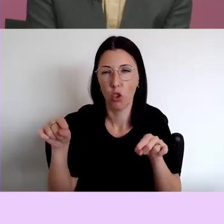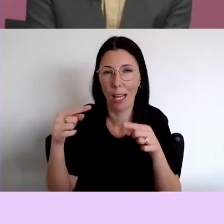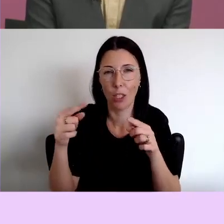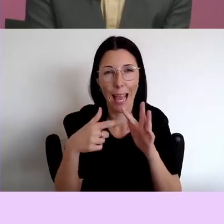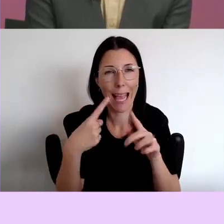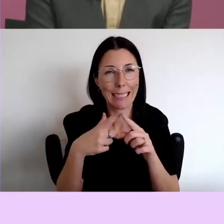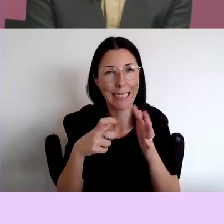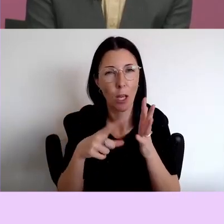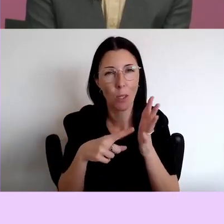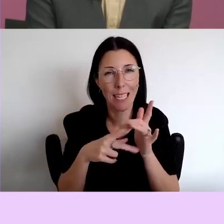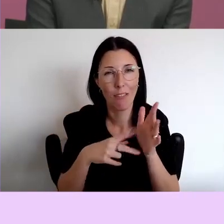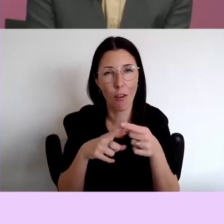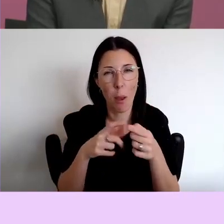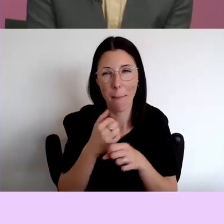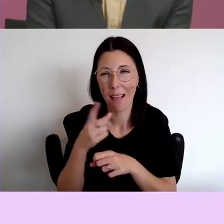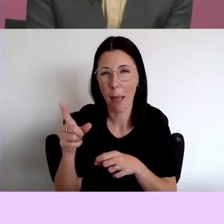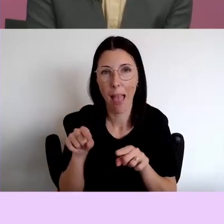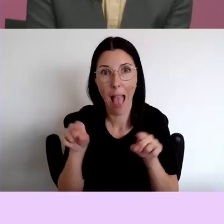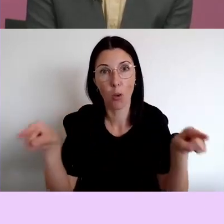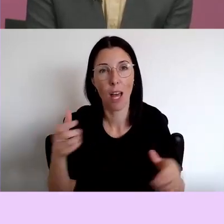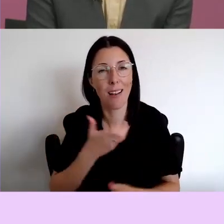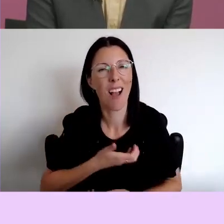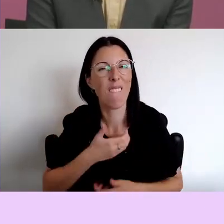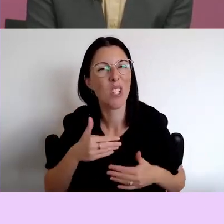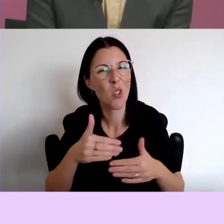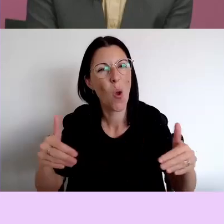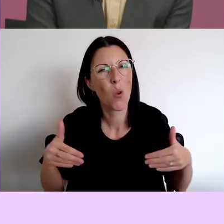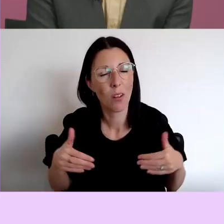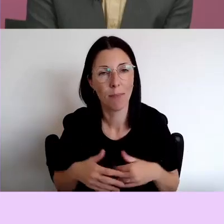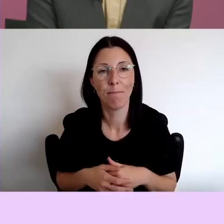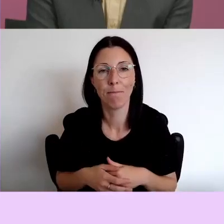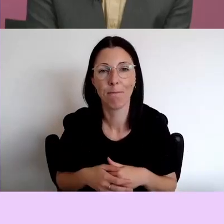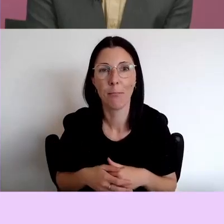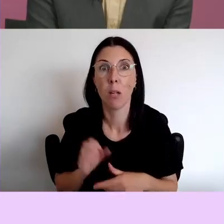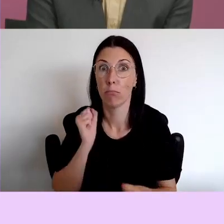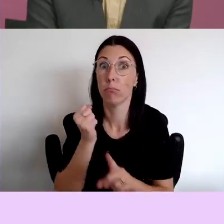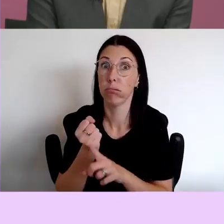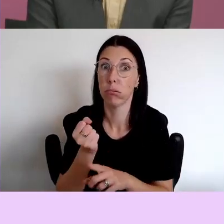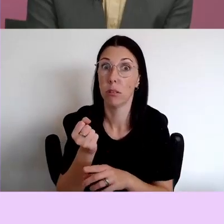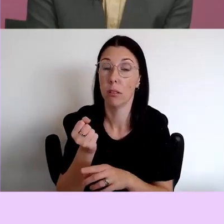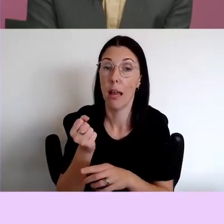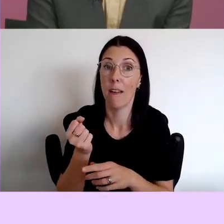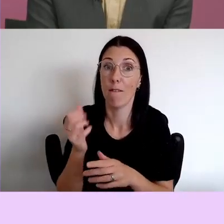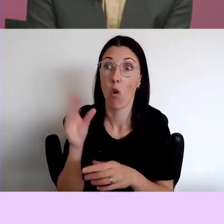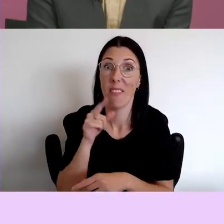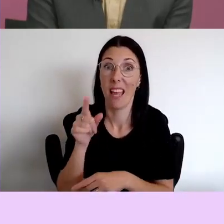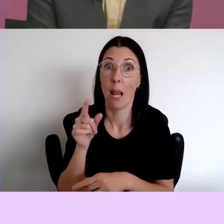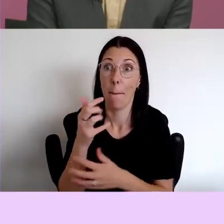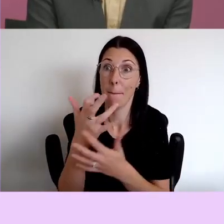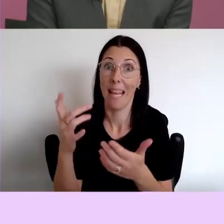zones. The response has been so positive that several leaders have since reached out to us to facilitate the game for their